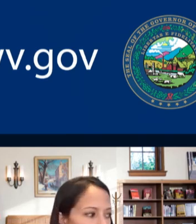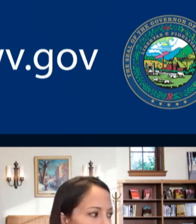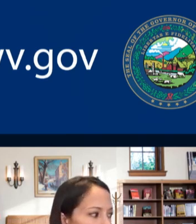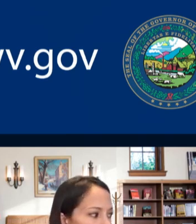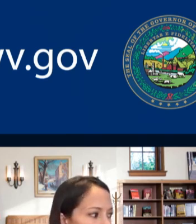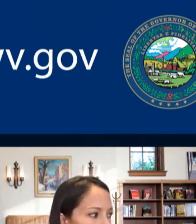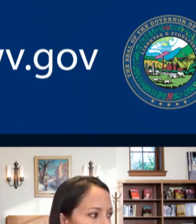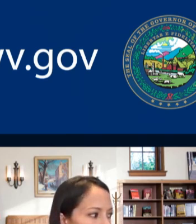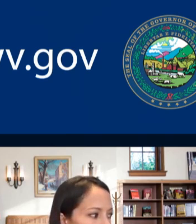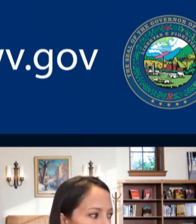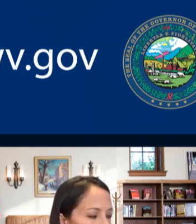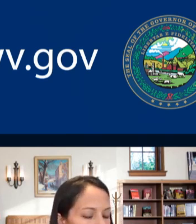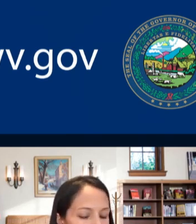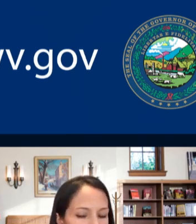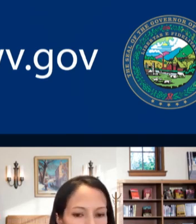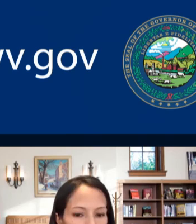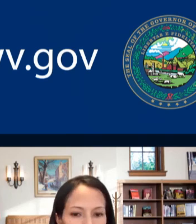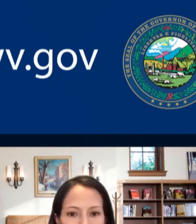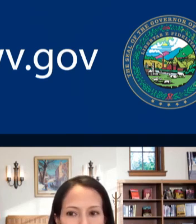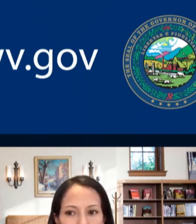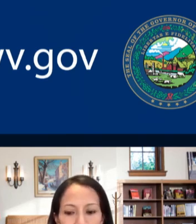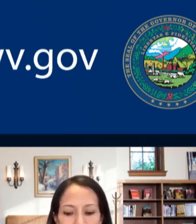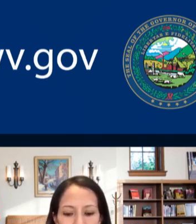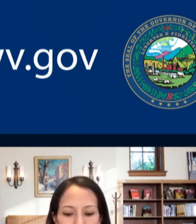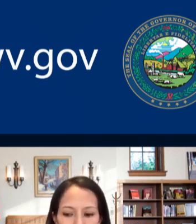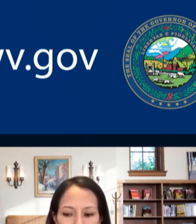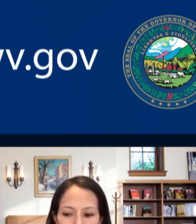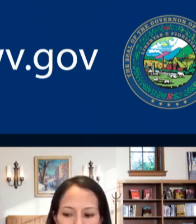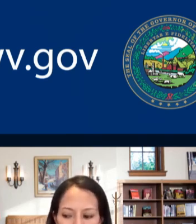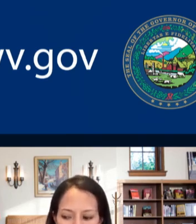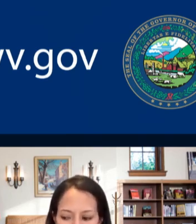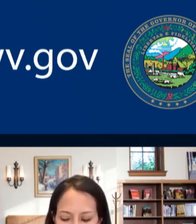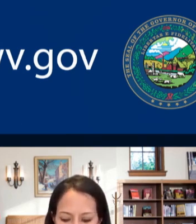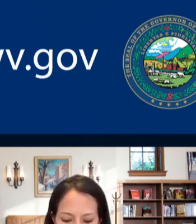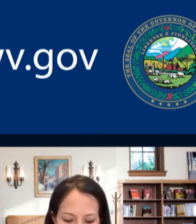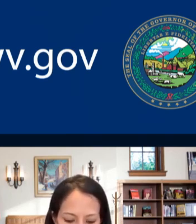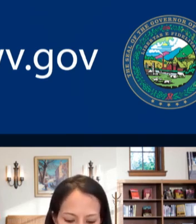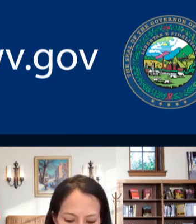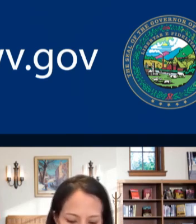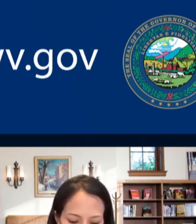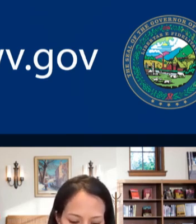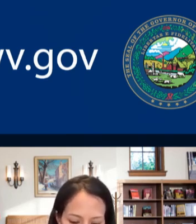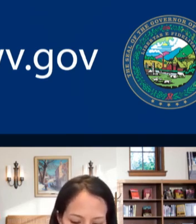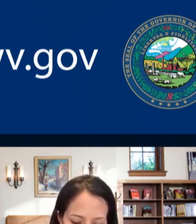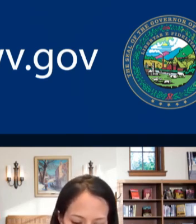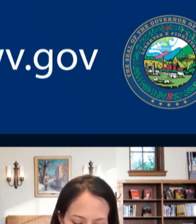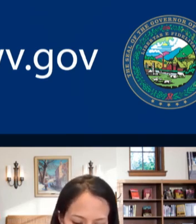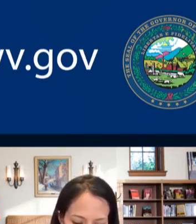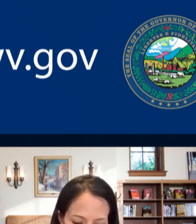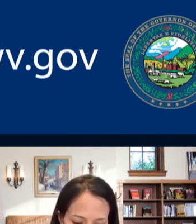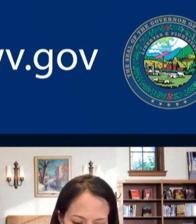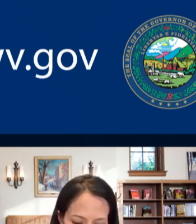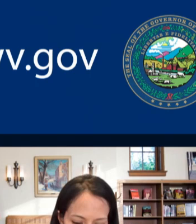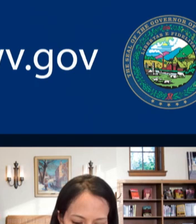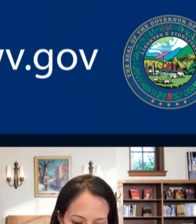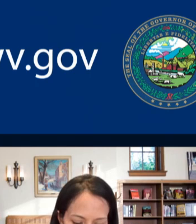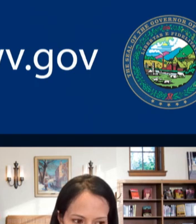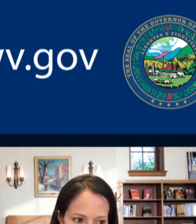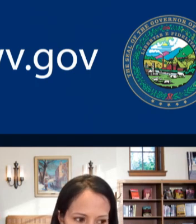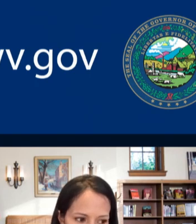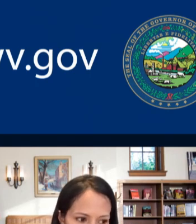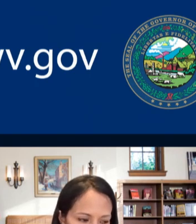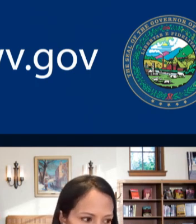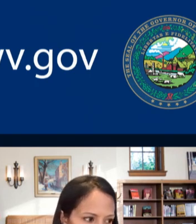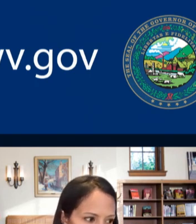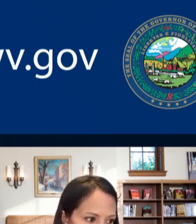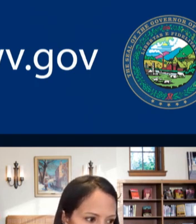parents and teachers and workers and community members about students being in school, and just not because